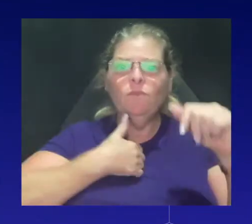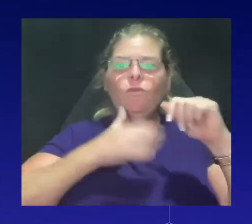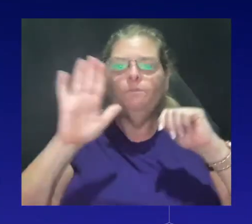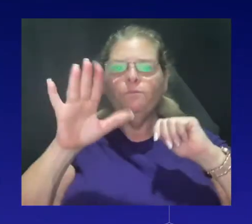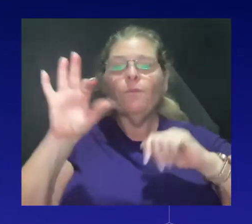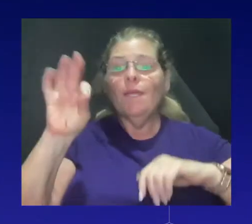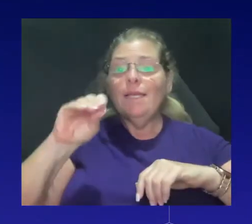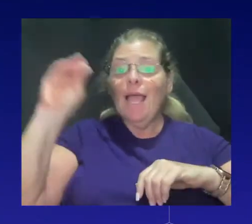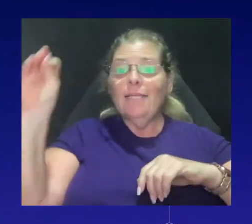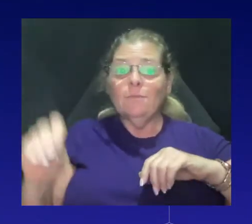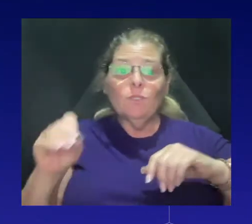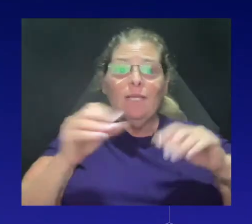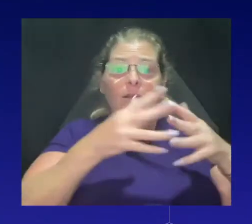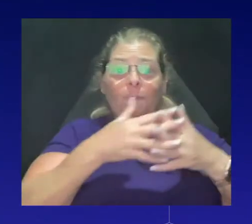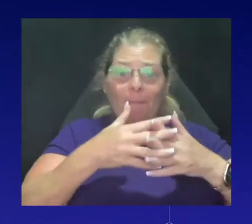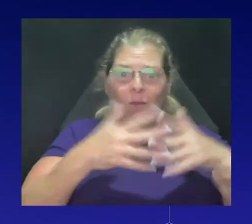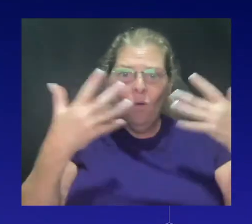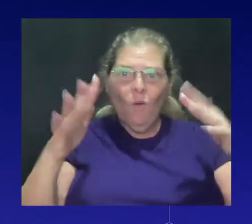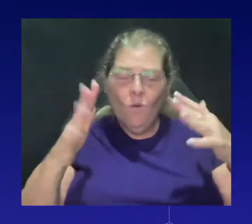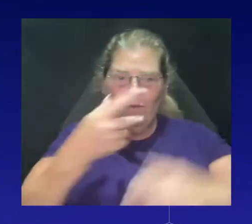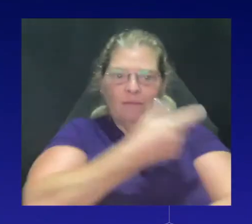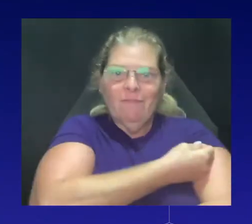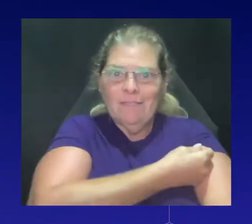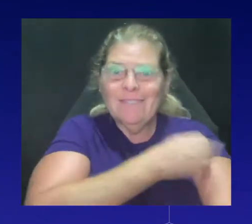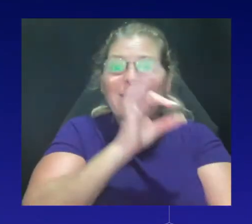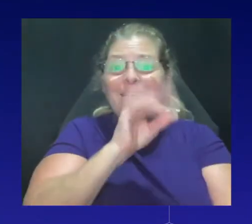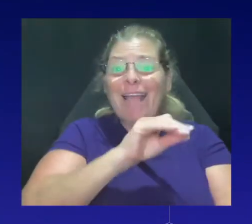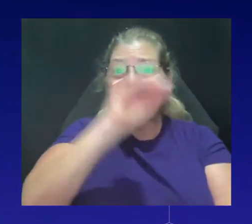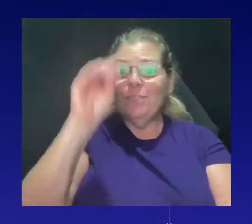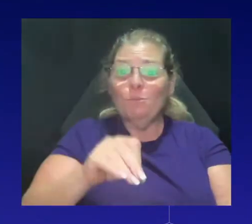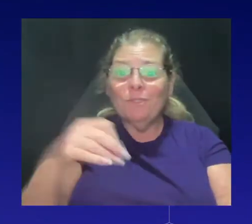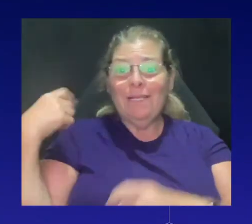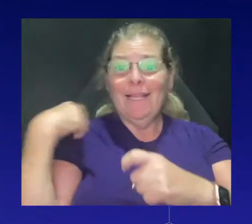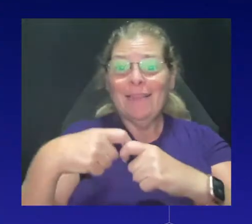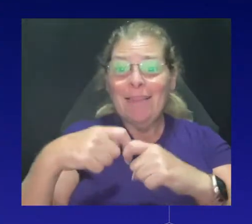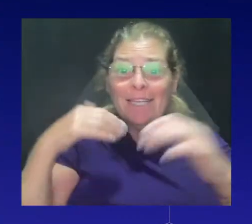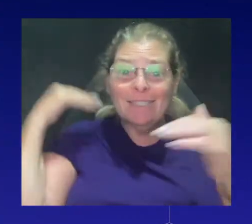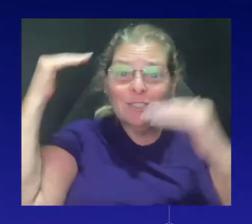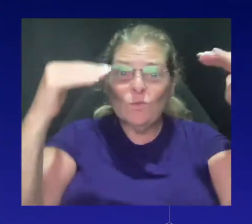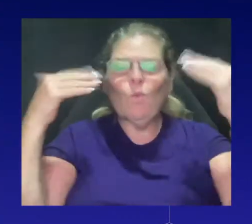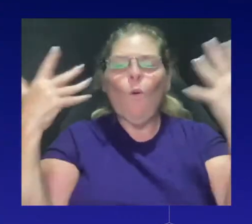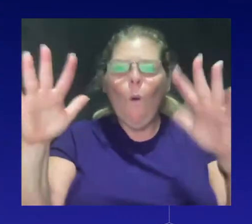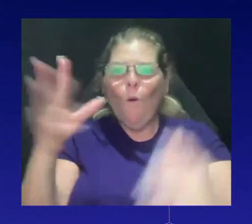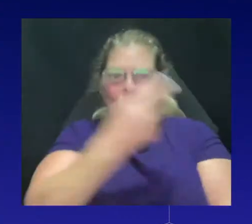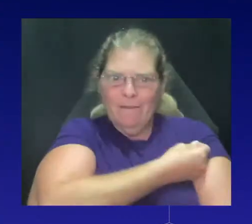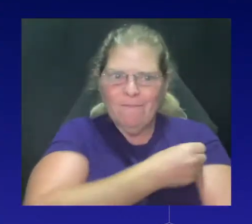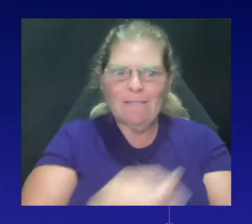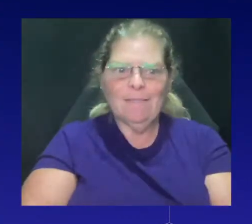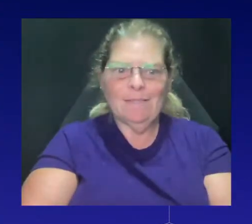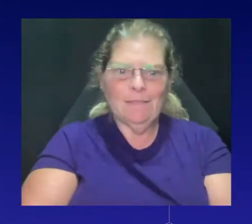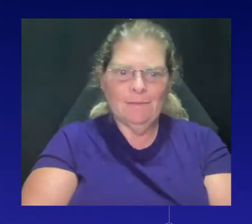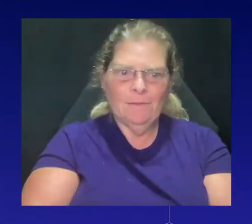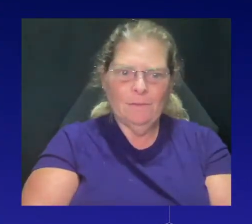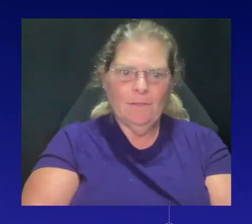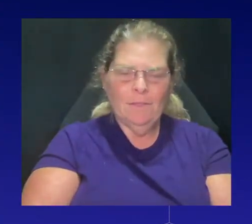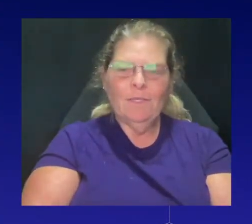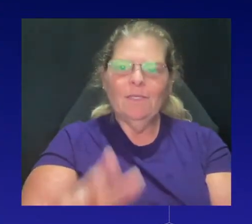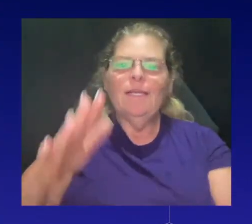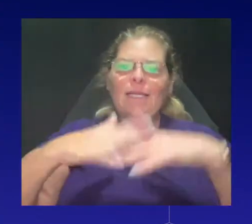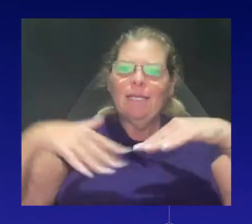black Americans had received a vaccine. 90% of Latino adult Americans had received a vaccine. Native American, Asian